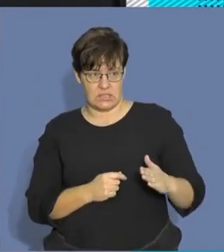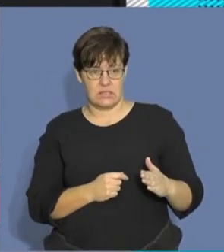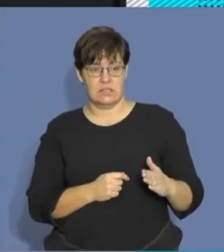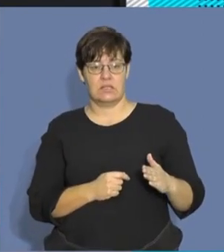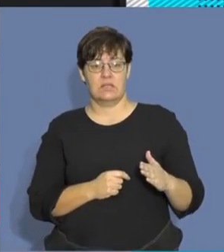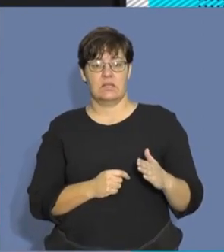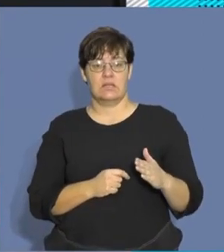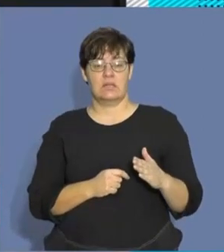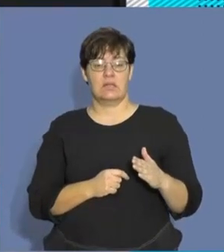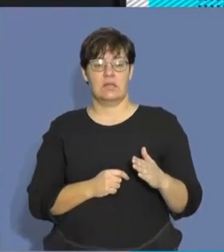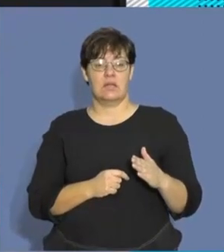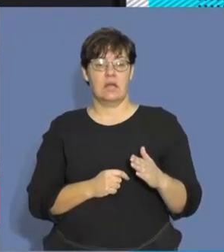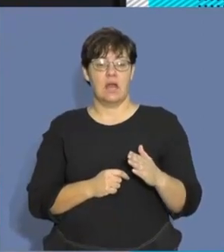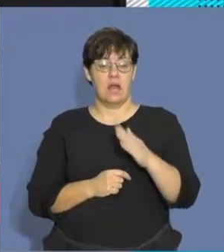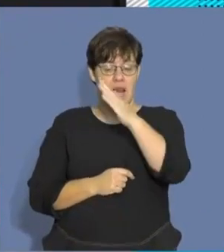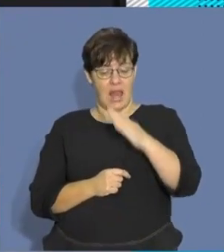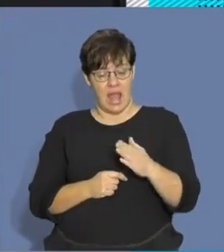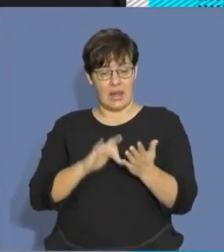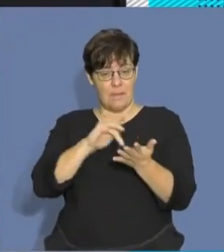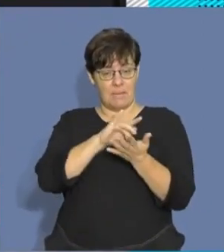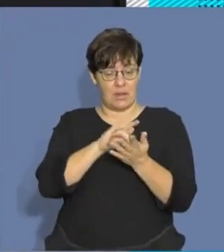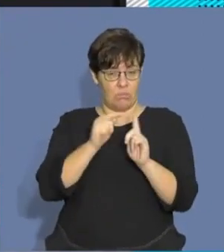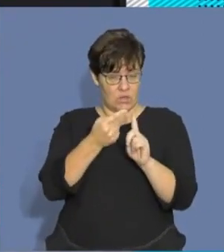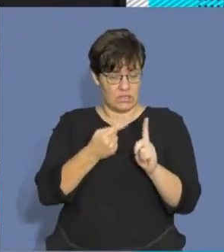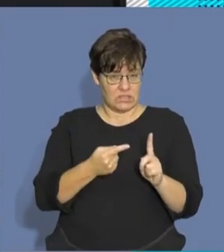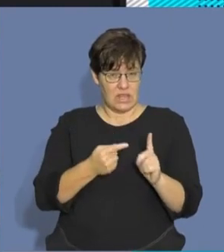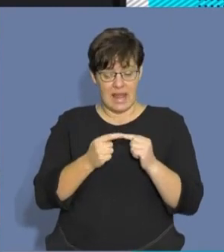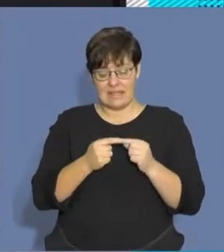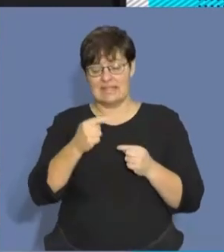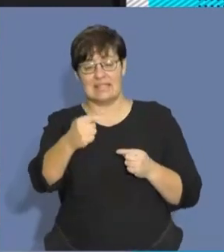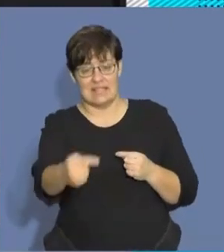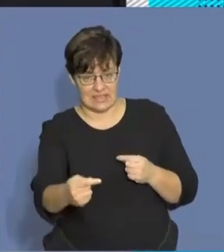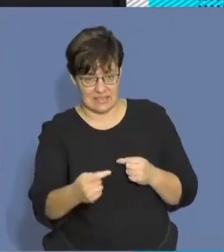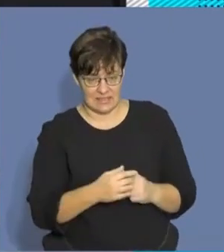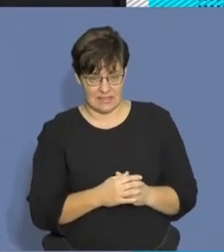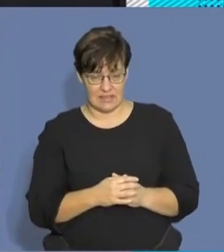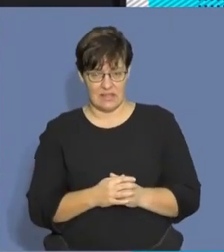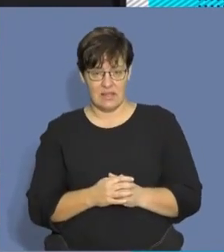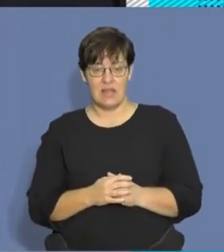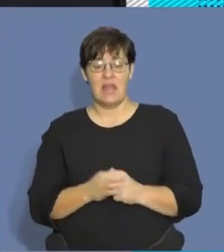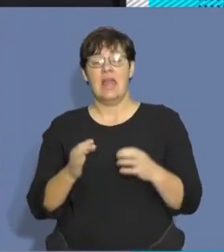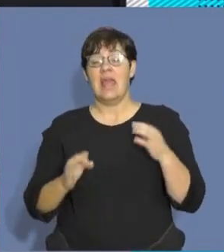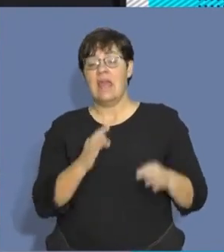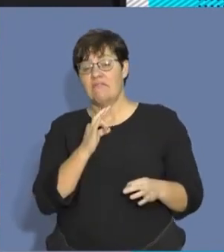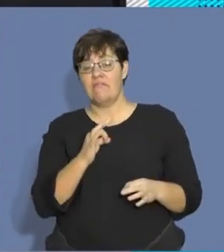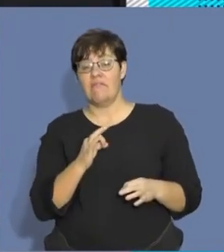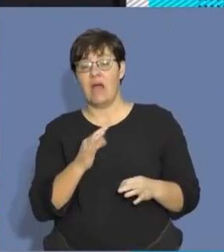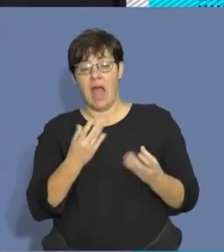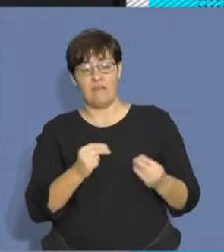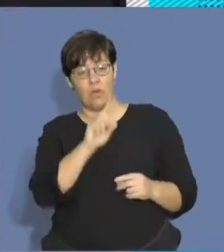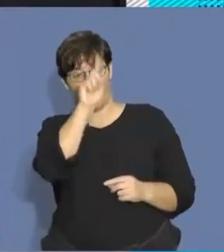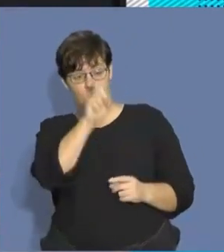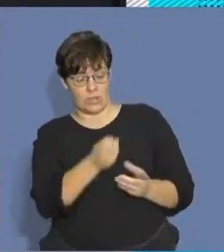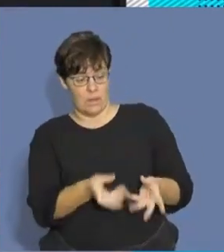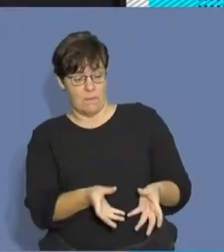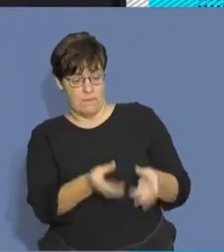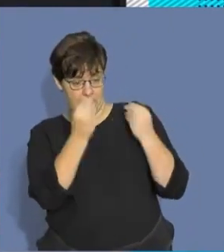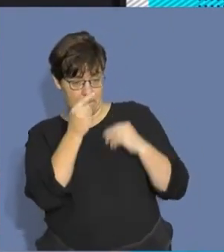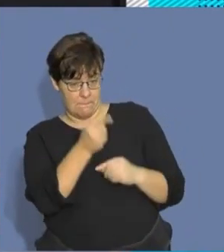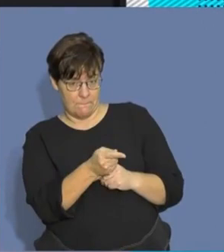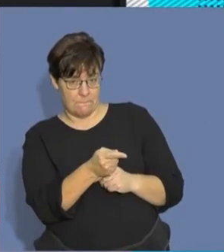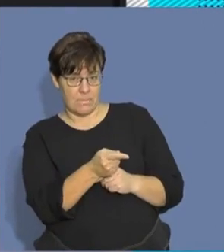midpoint formula, and I know the distance formula. And so this is what I want you guys to do. Every time that you have a question in analytical